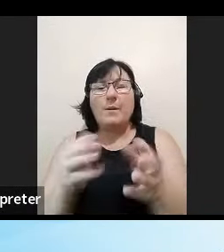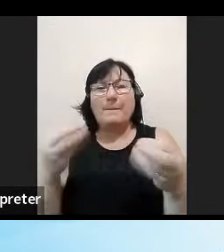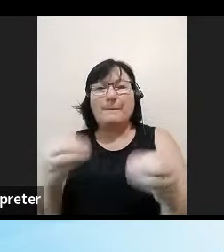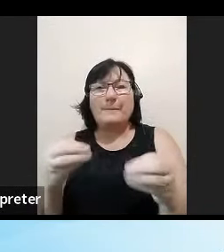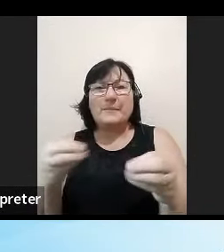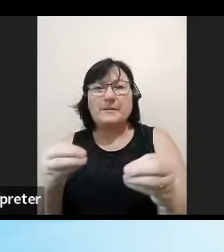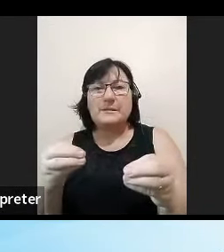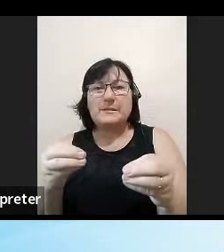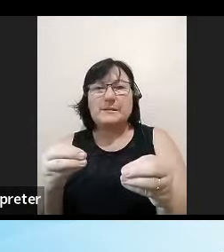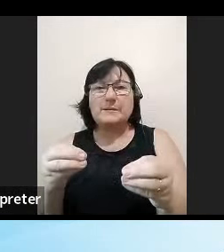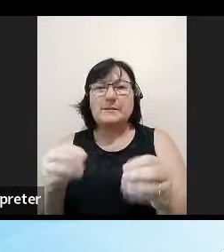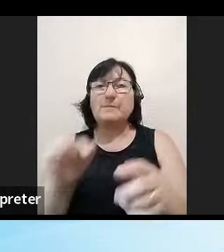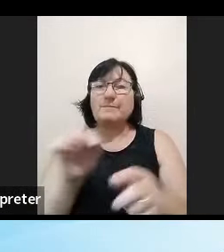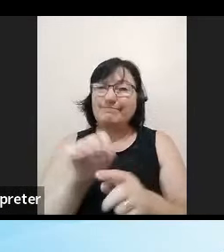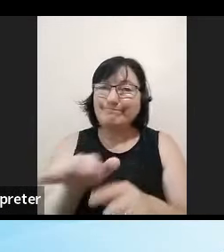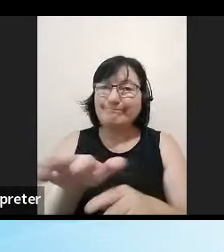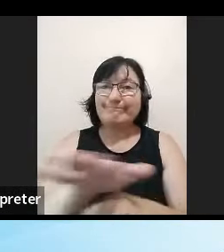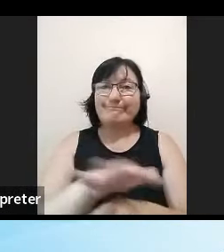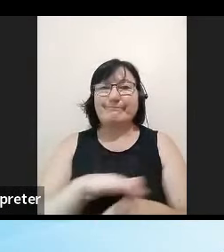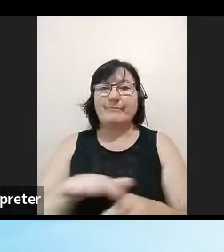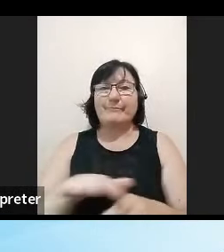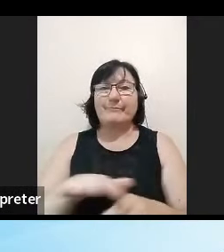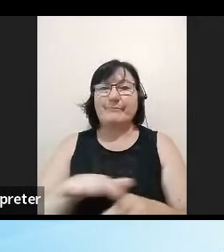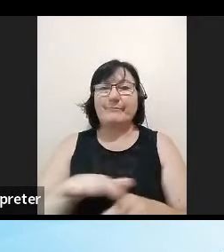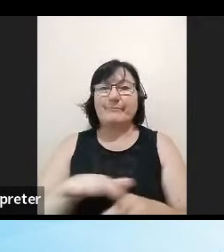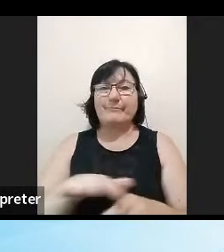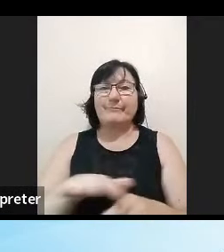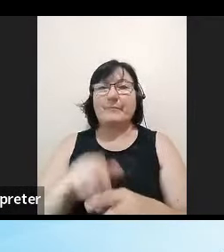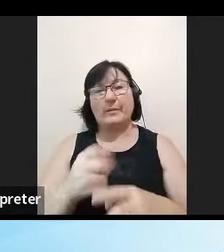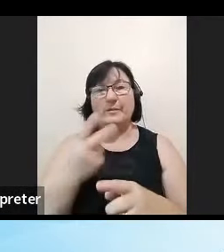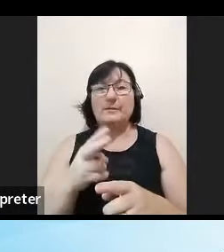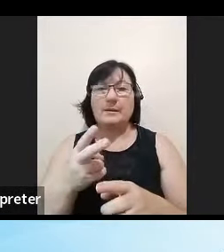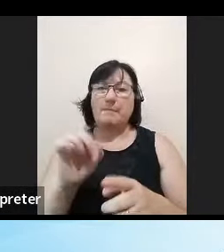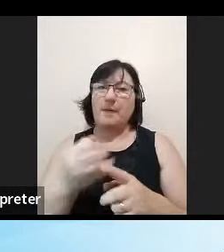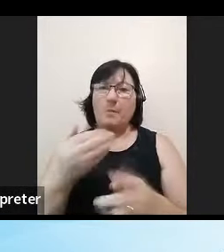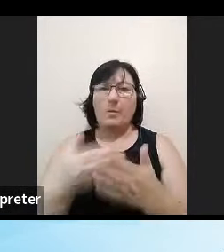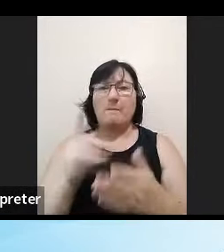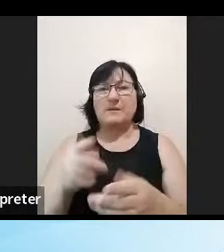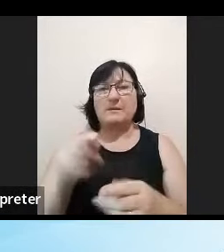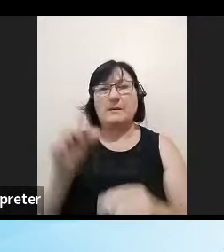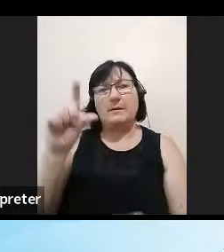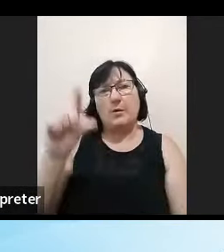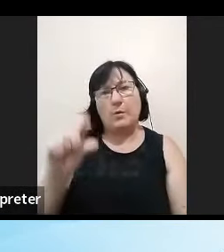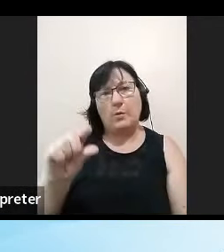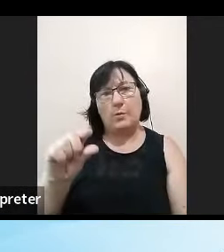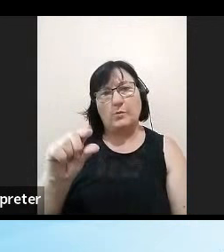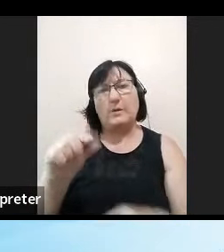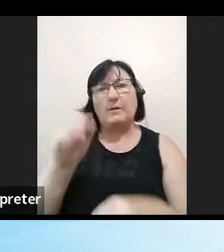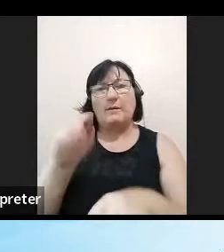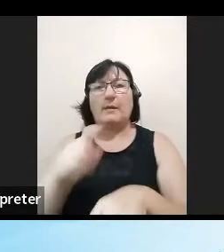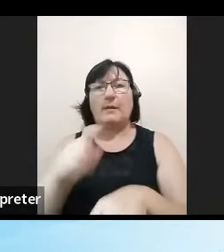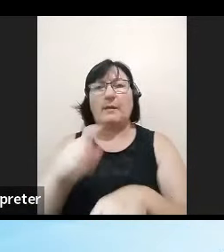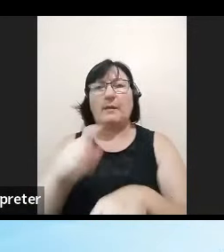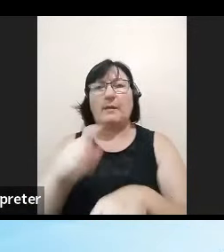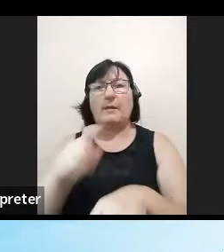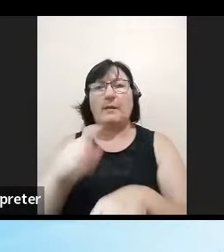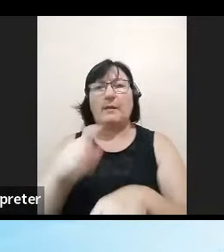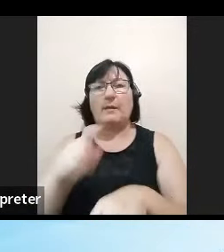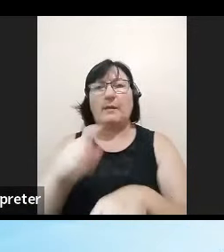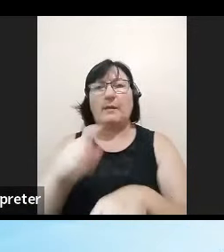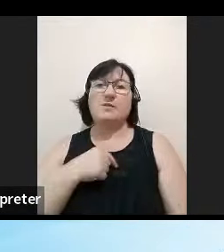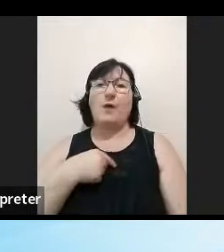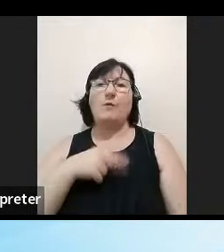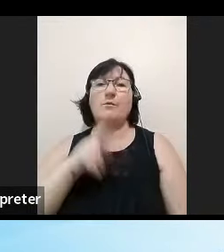that there might be a need to reduce that period, because we need to ensure that our risk management approach meets the